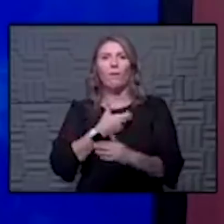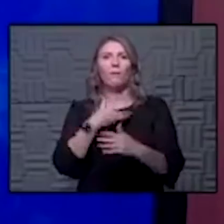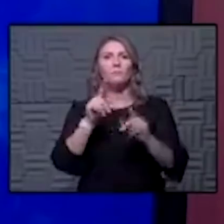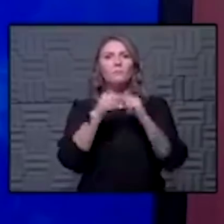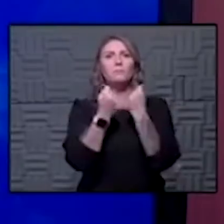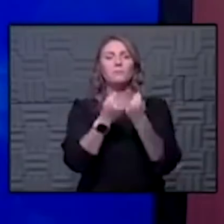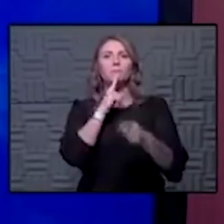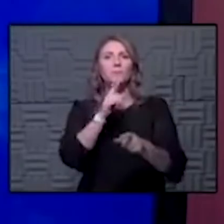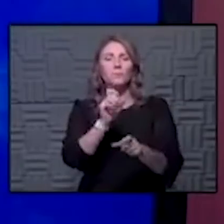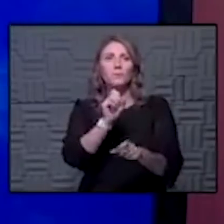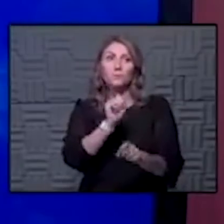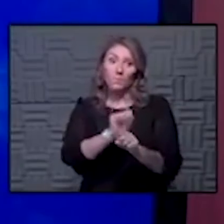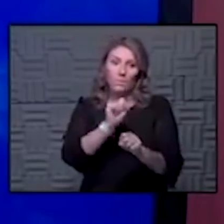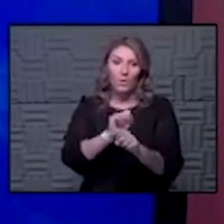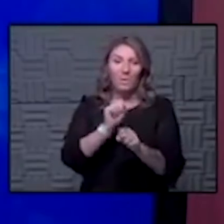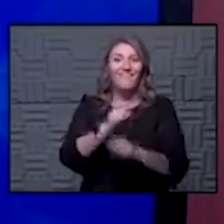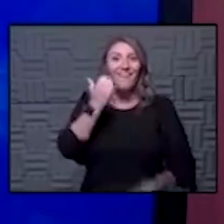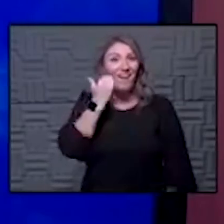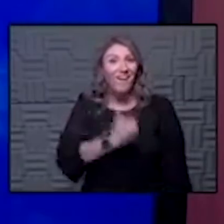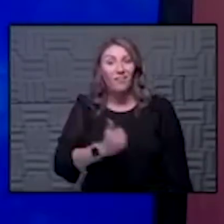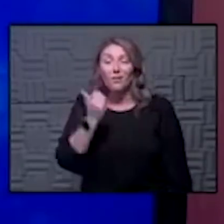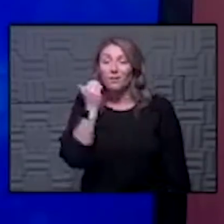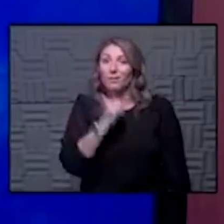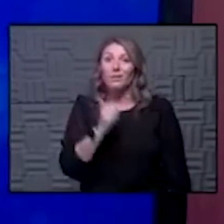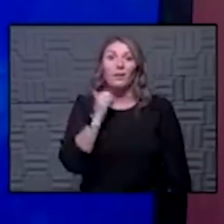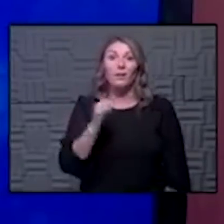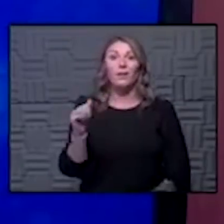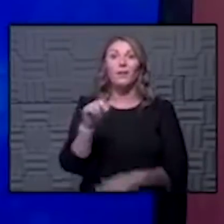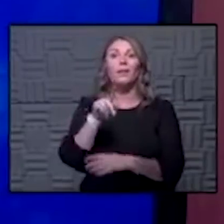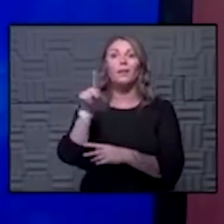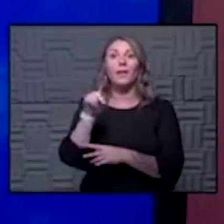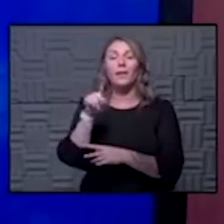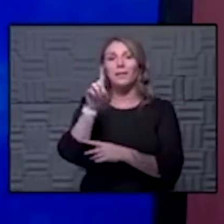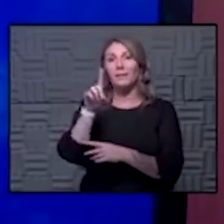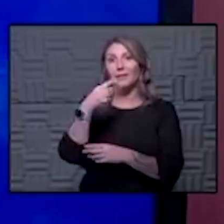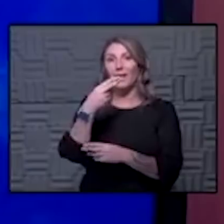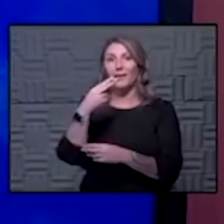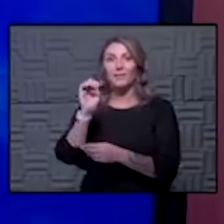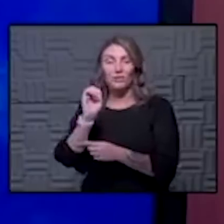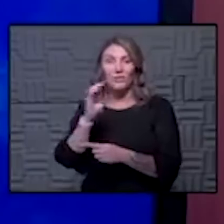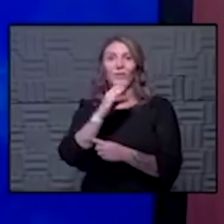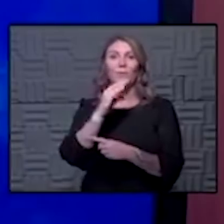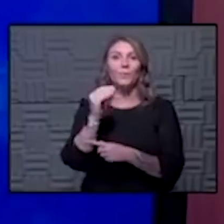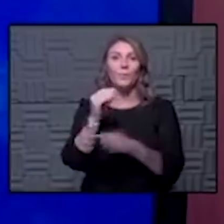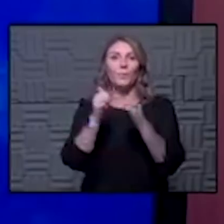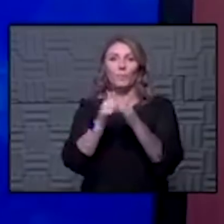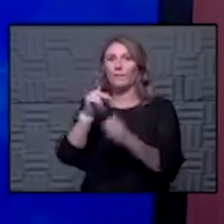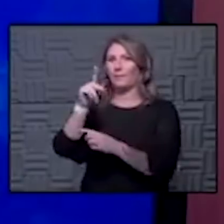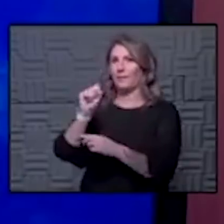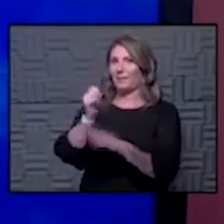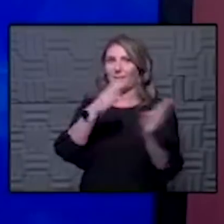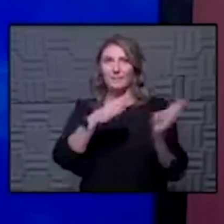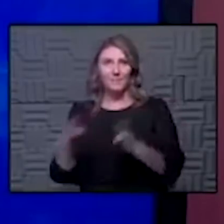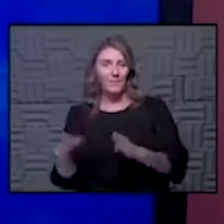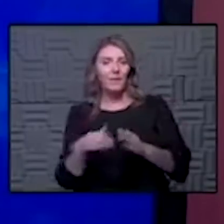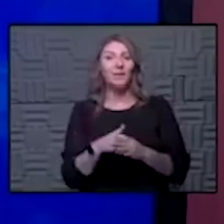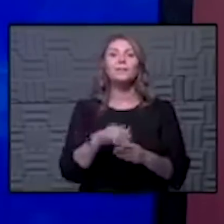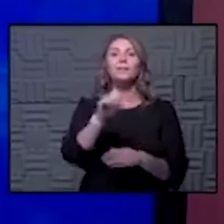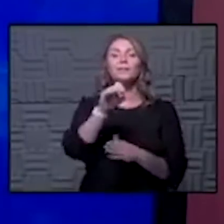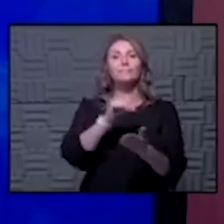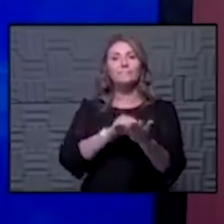been working nearly daily with KDHE on the Kansas plan. As Steve mentioned,